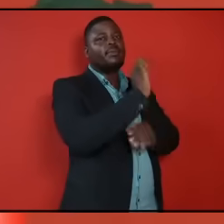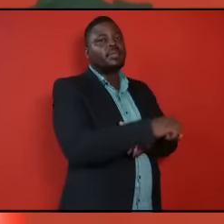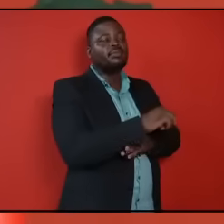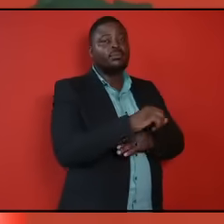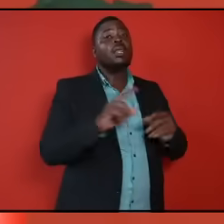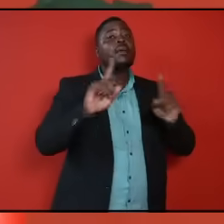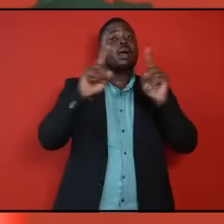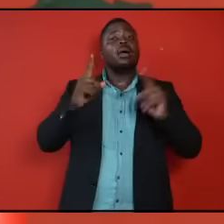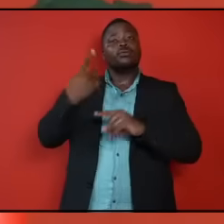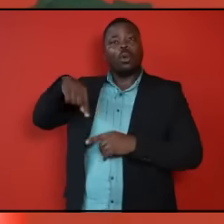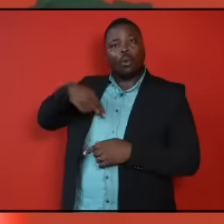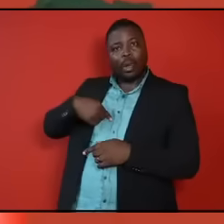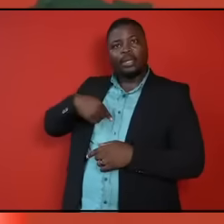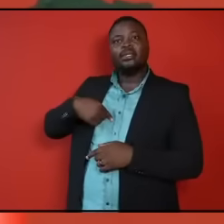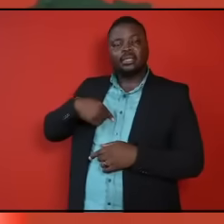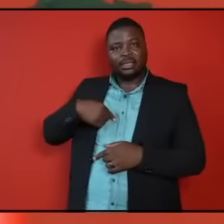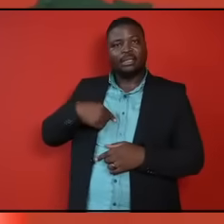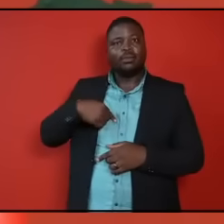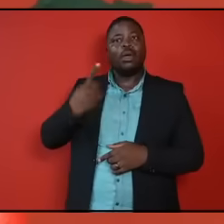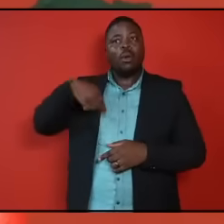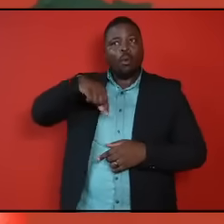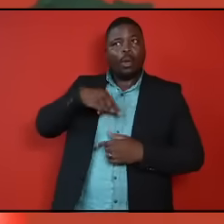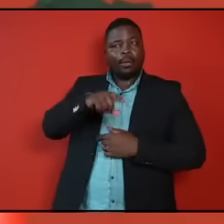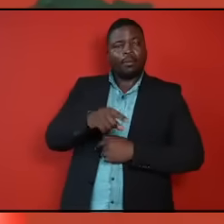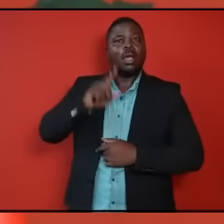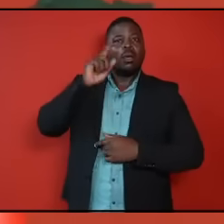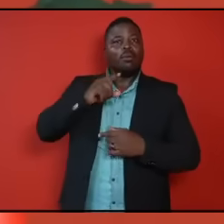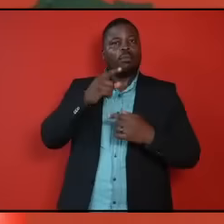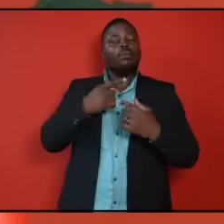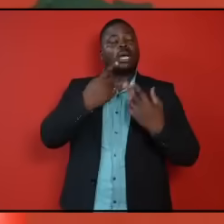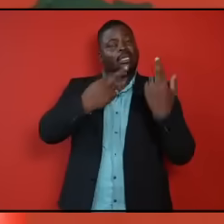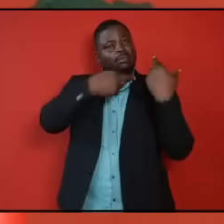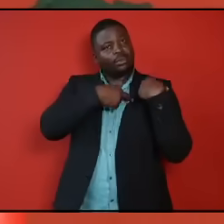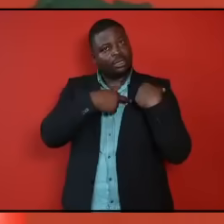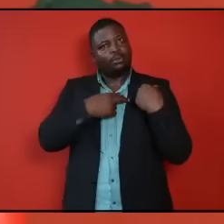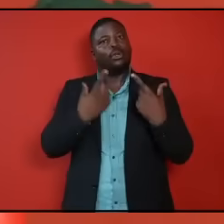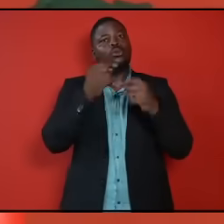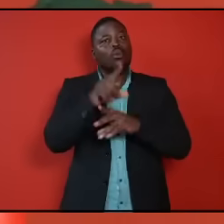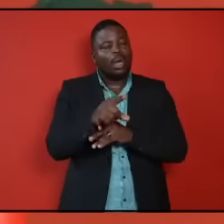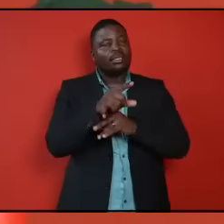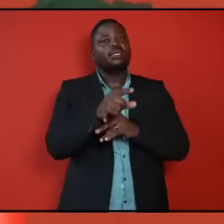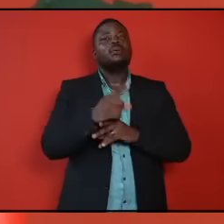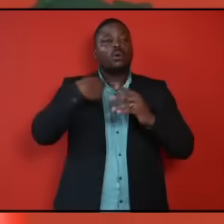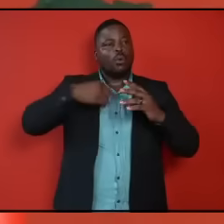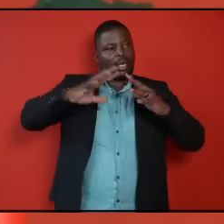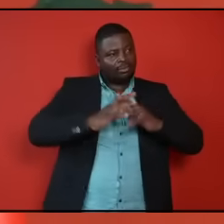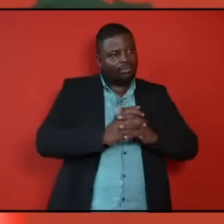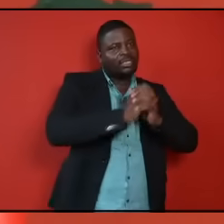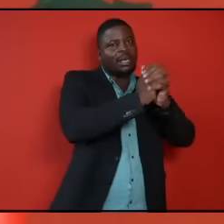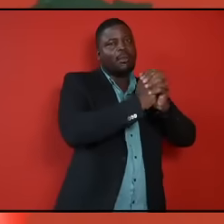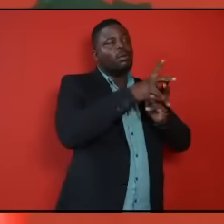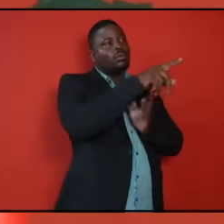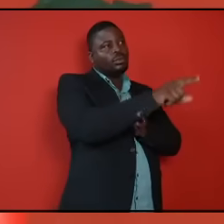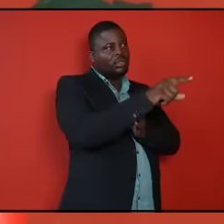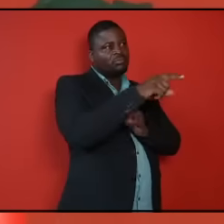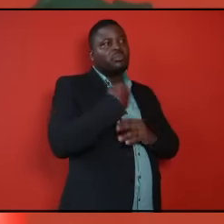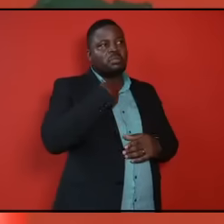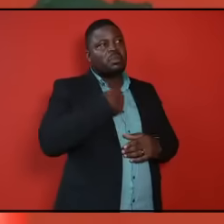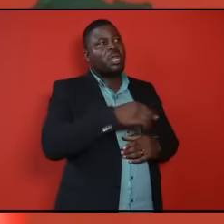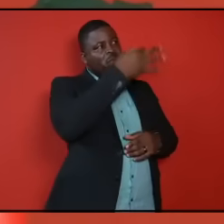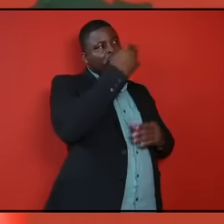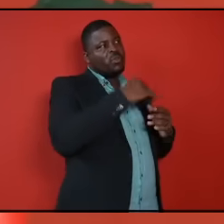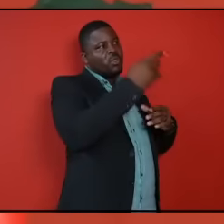are therefore morally compelled to extend this tradition of solidarity to all victims of U.S. aggression and